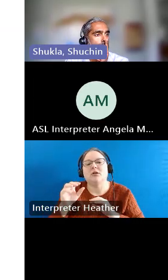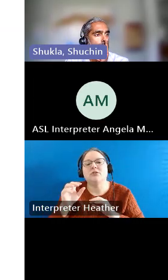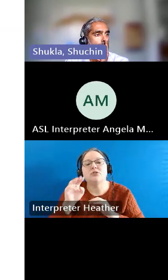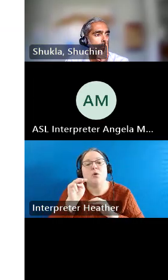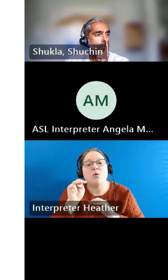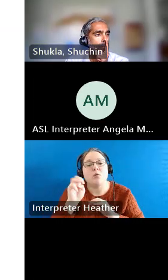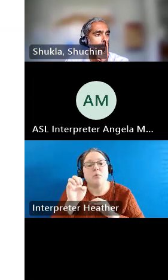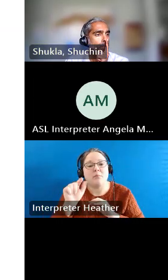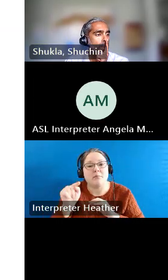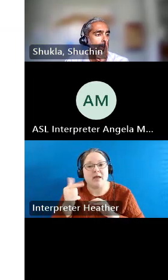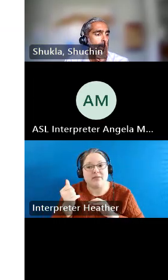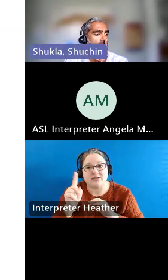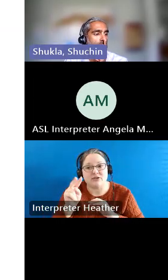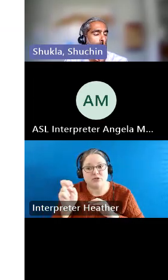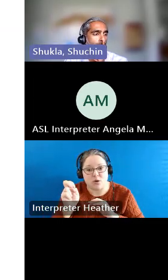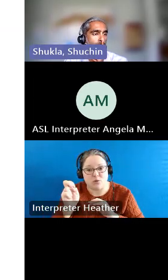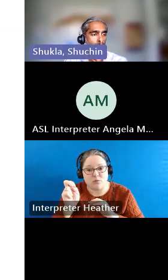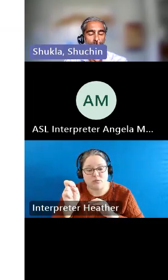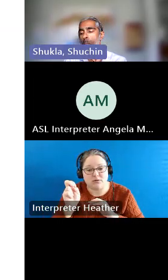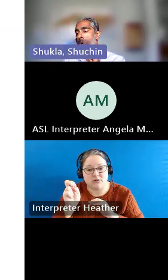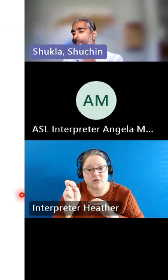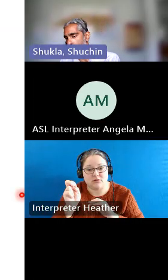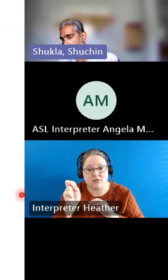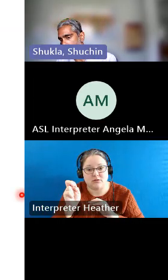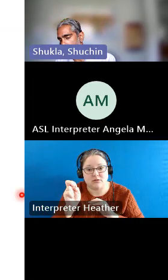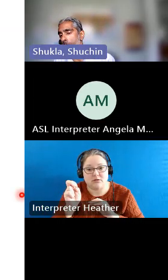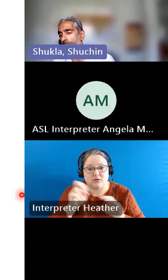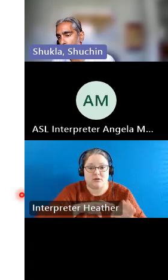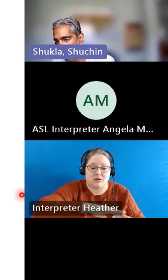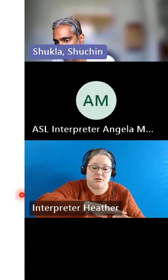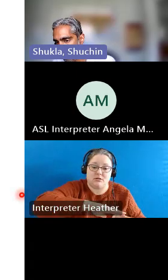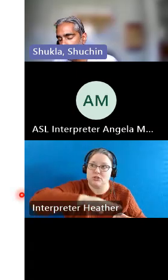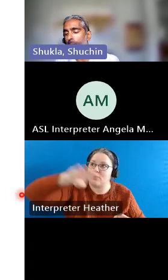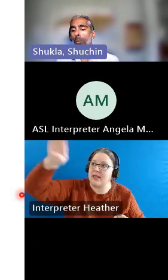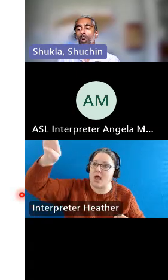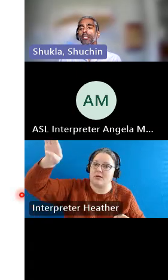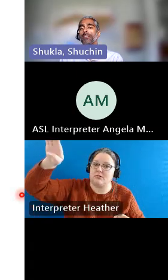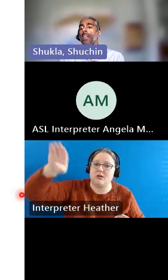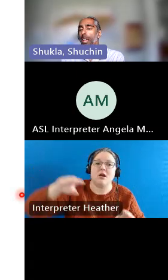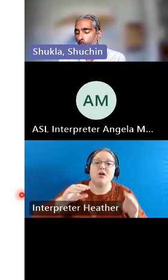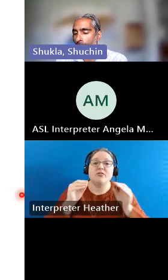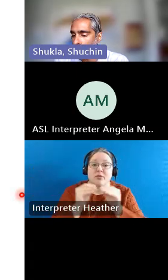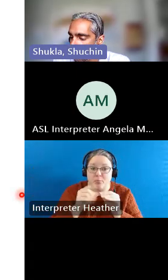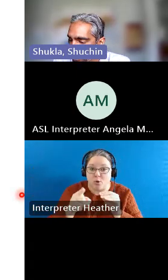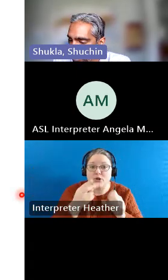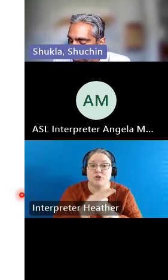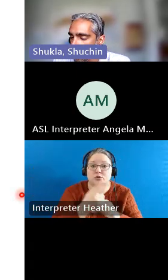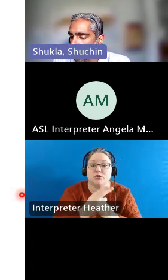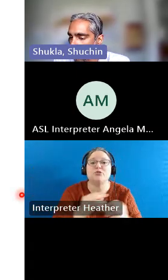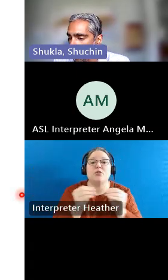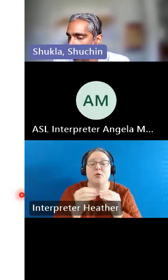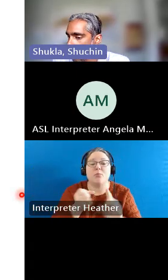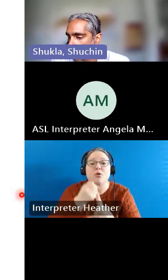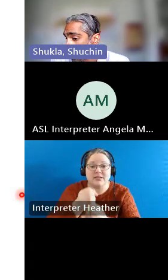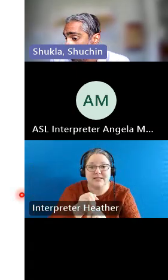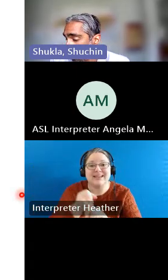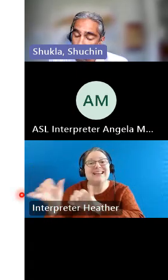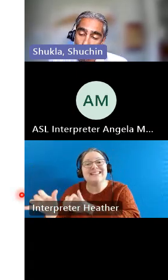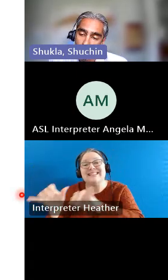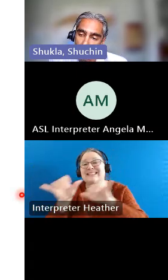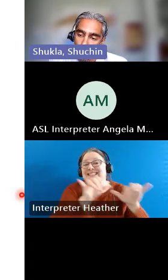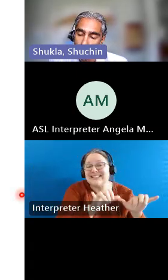line. It is a straight line. The more you take, the more the effect. It works in a way like fentanyl and heroin